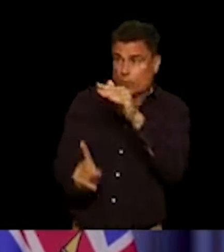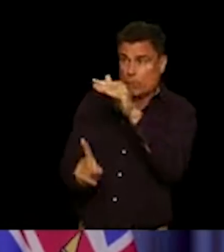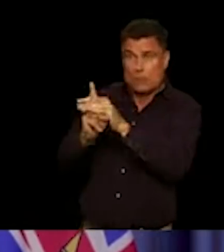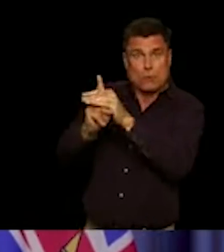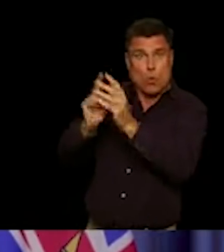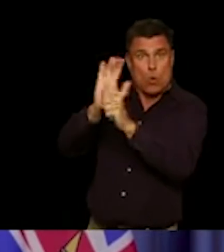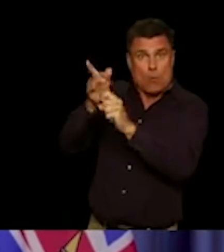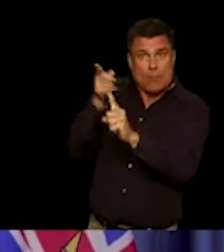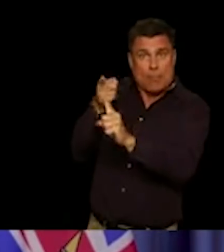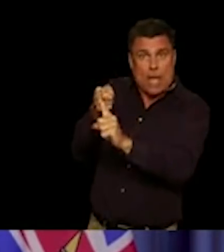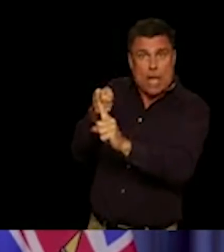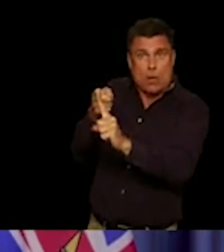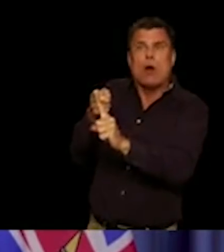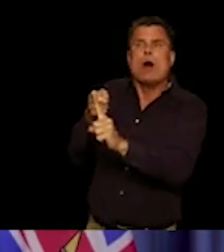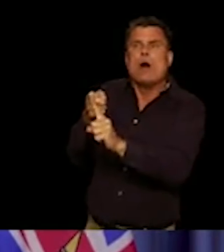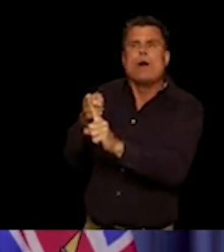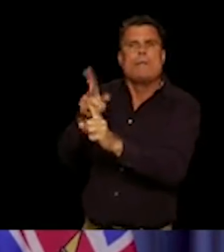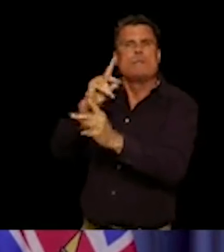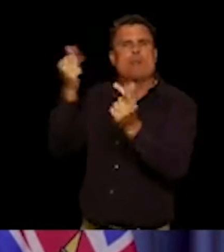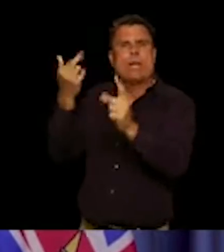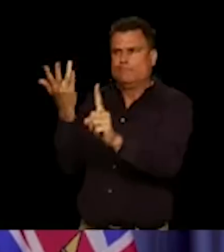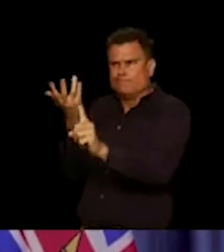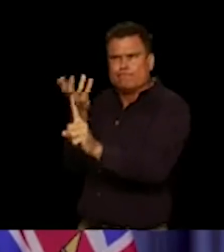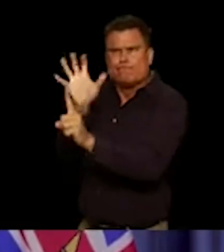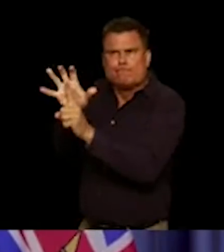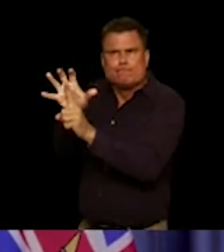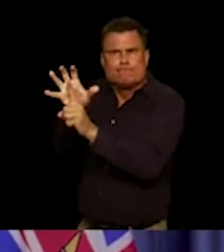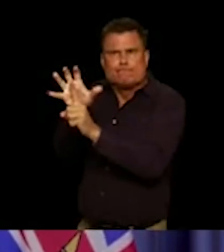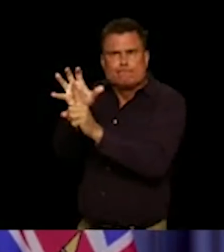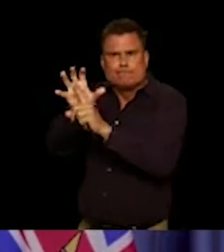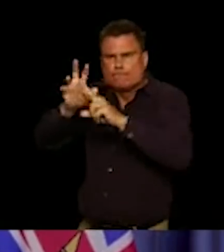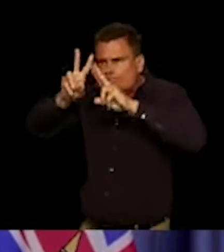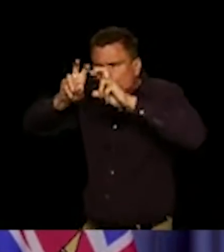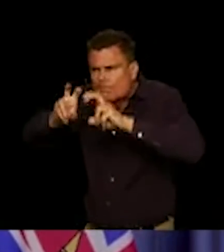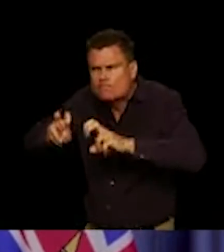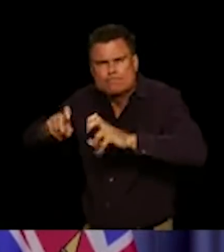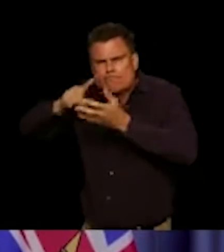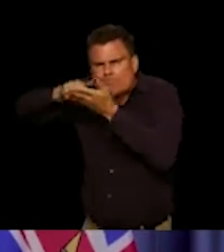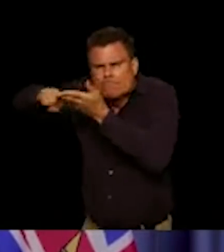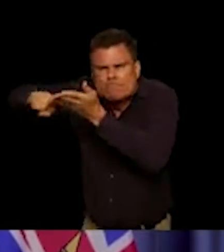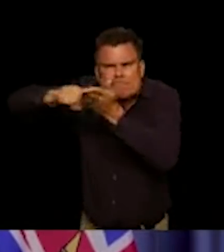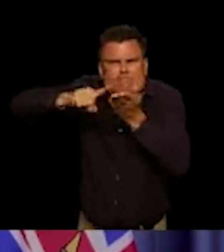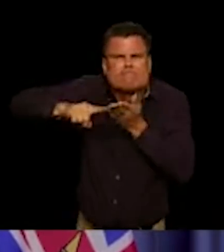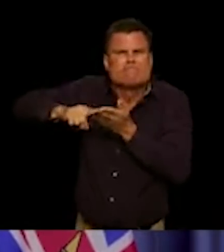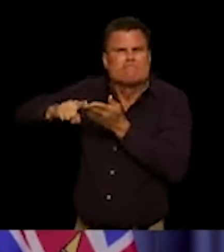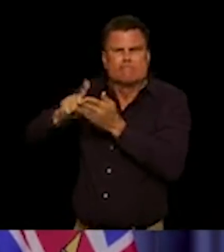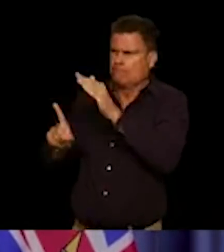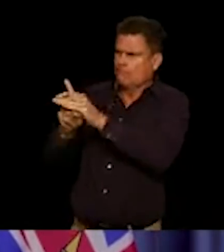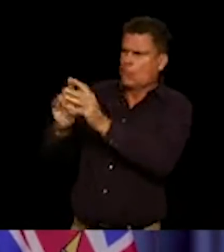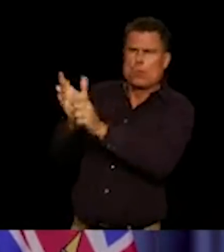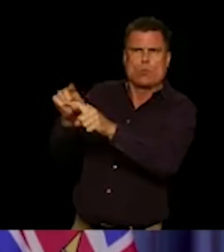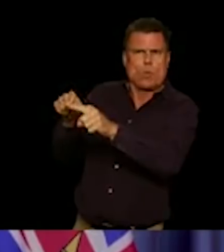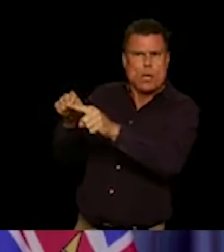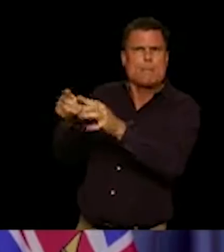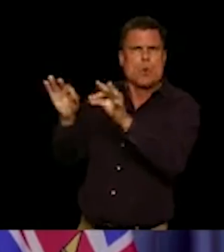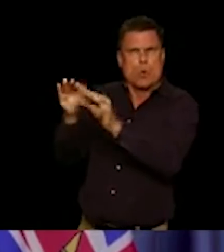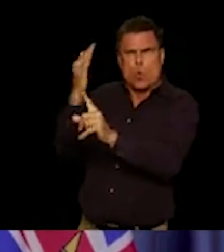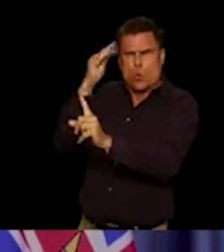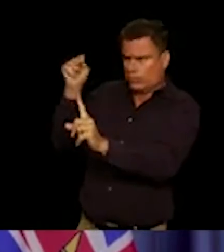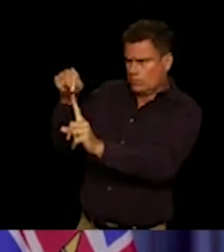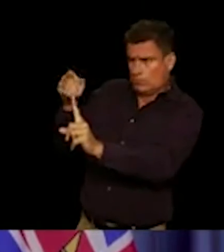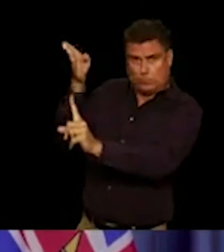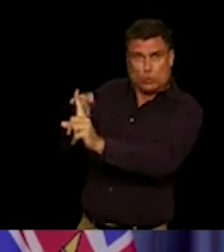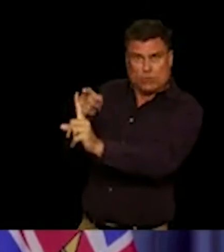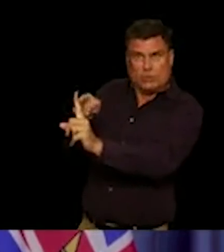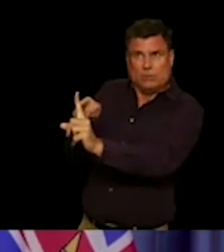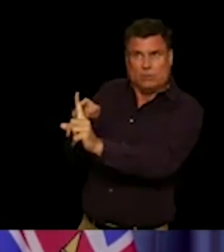course, when we have an outbreak. Contact tracing involves following up with people who have tested positive for COVID-19, making sure